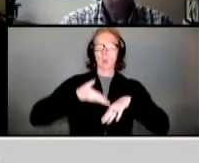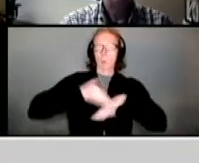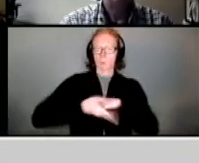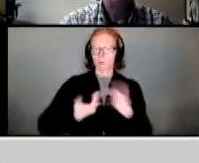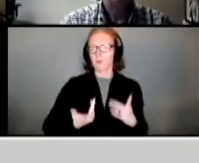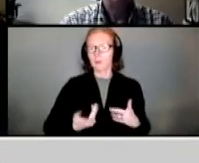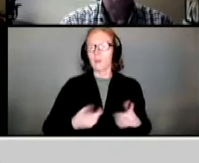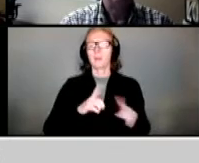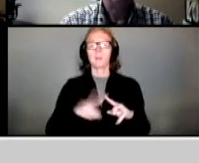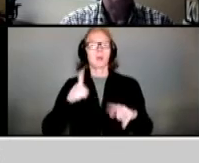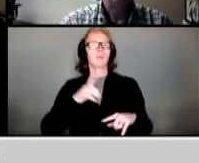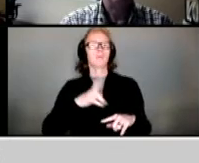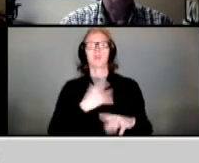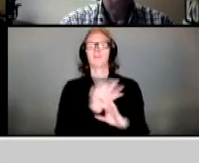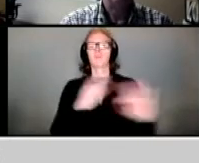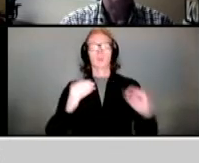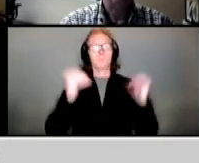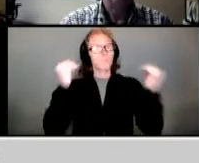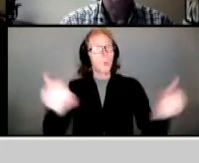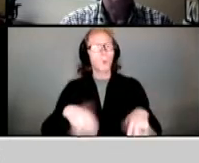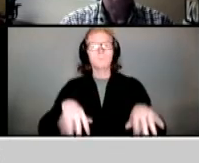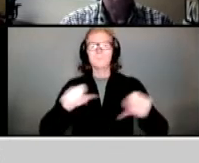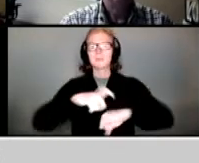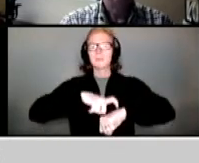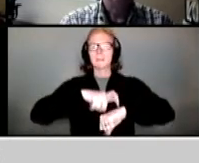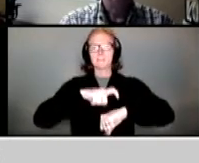free to take as much time as this needs to take.